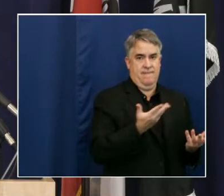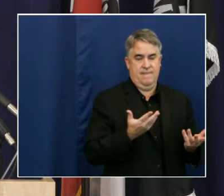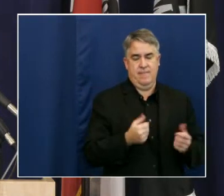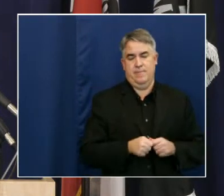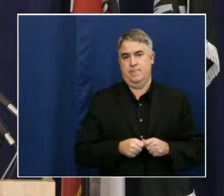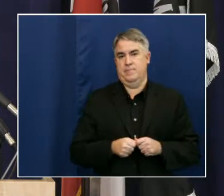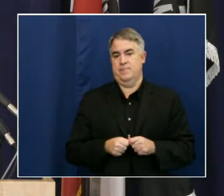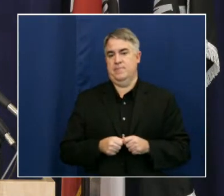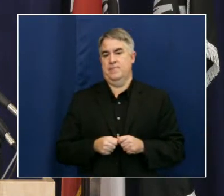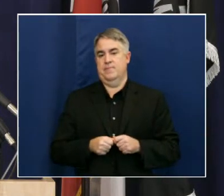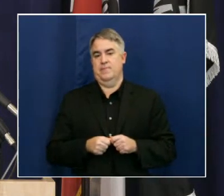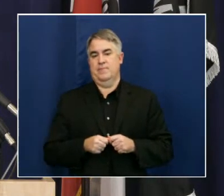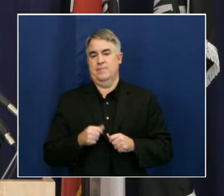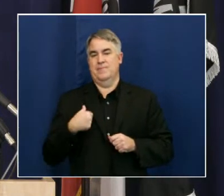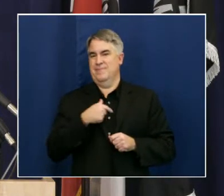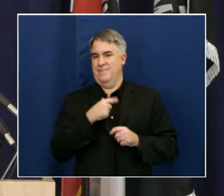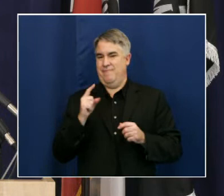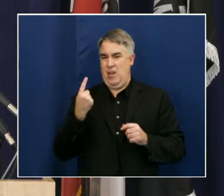administer vaccines we actually have.